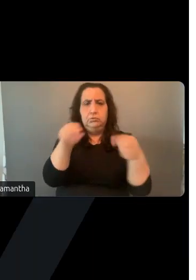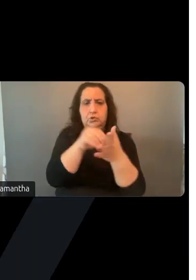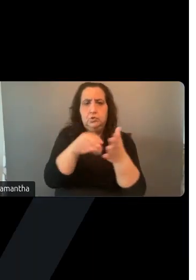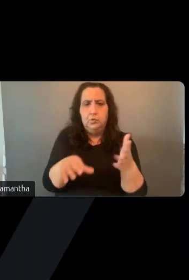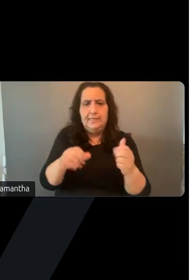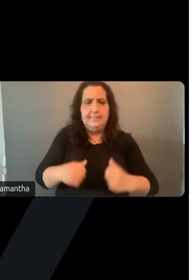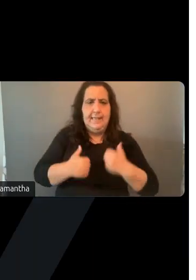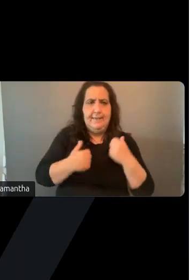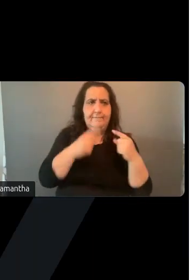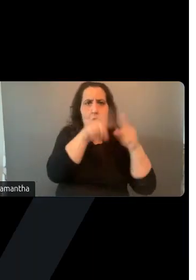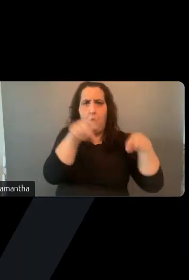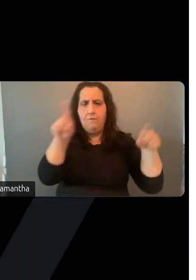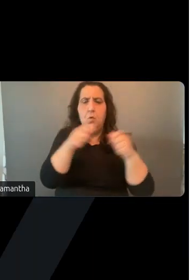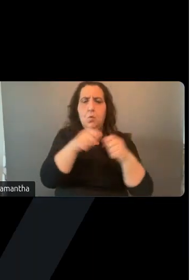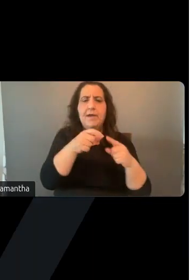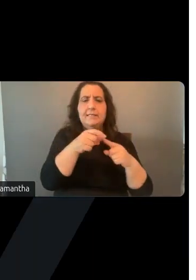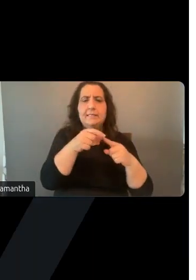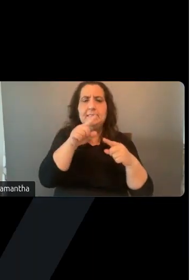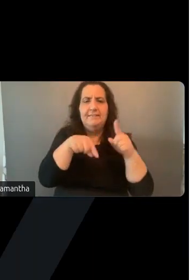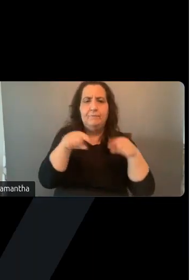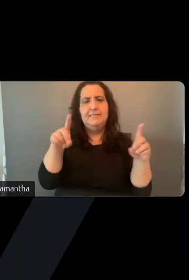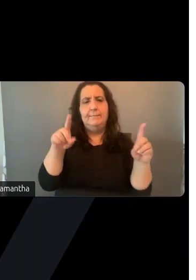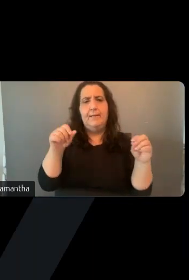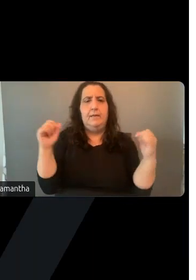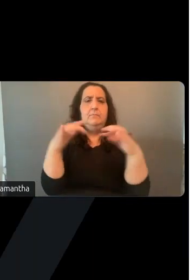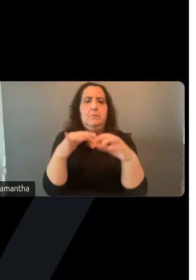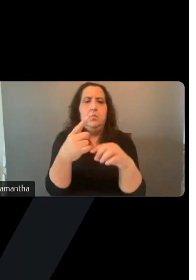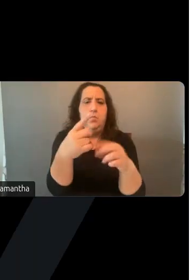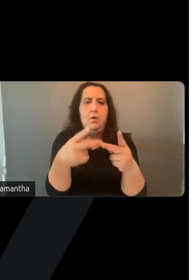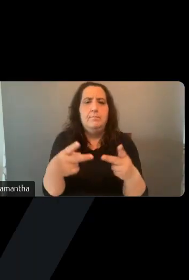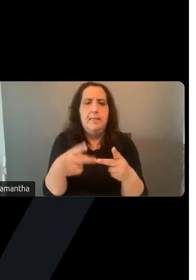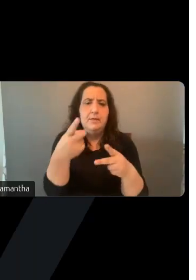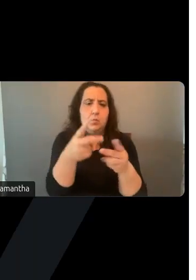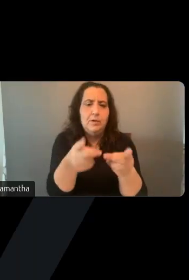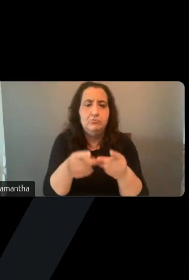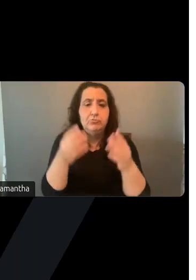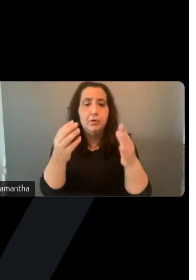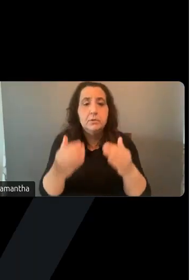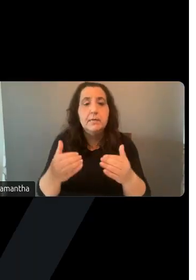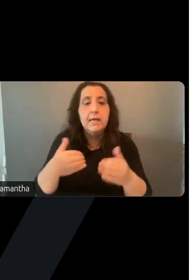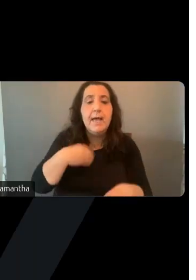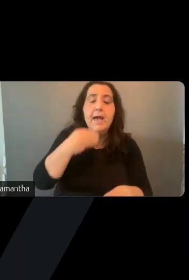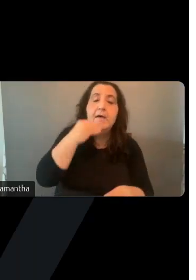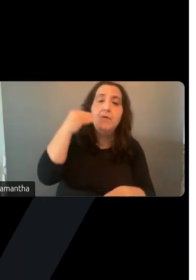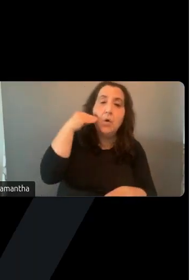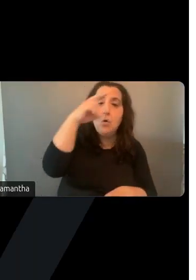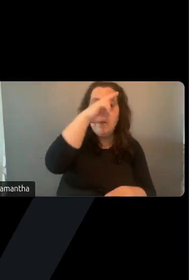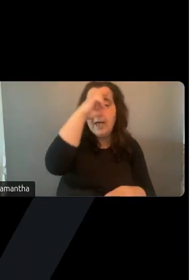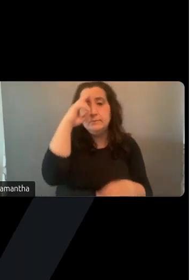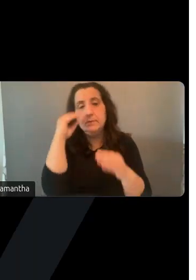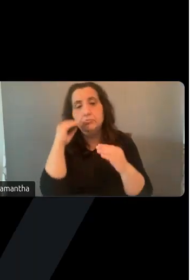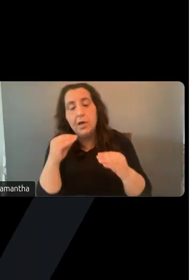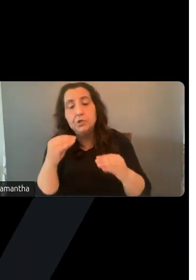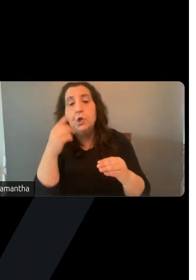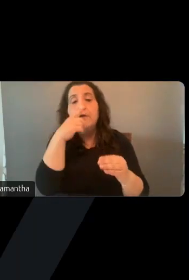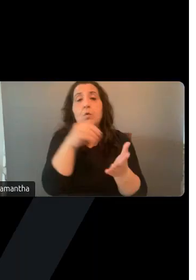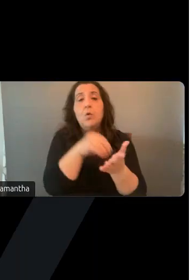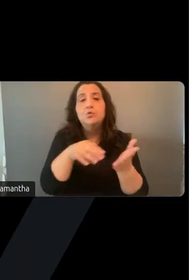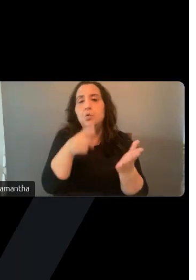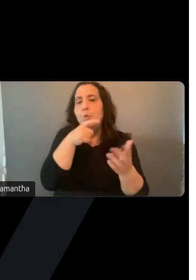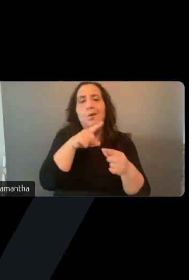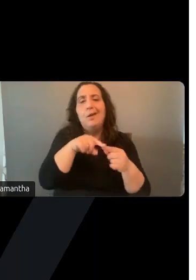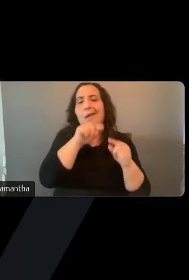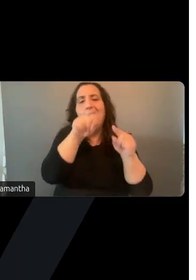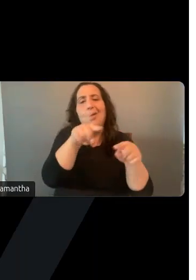We have home and hospital instruction for students who may not be able to attend school in person. This is typically a